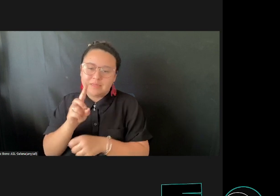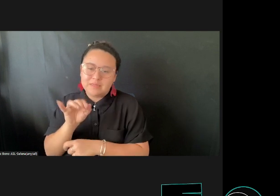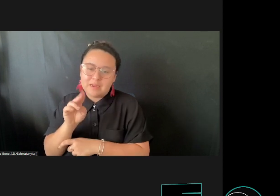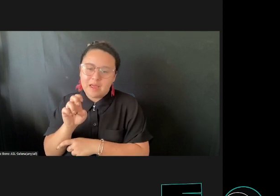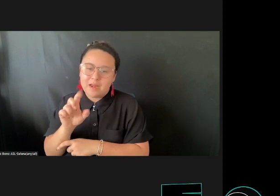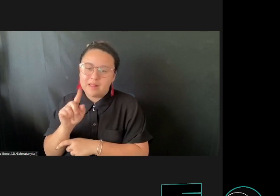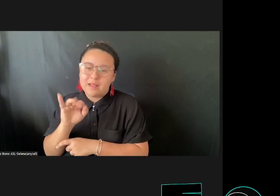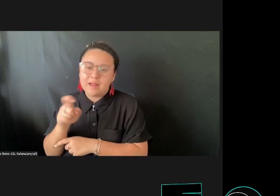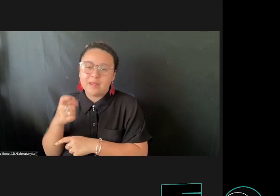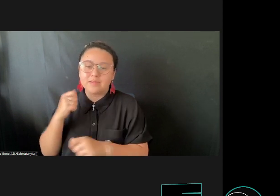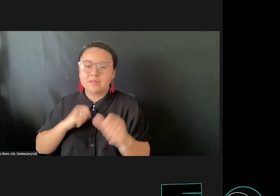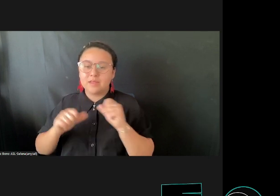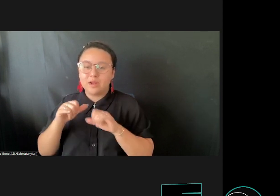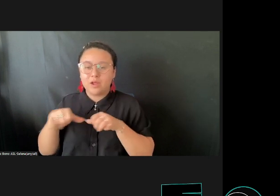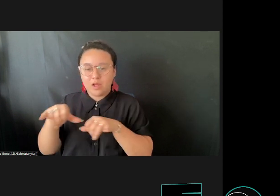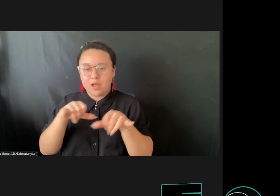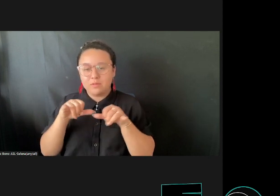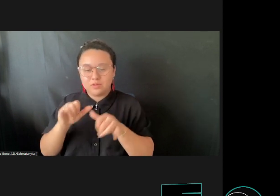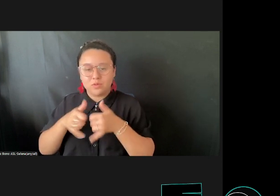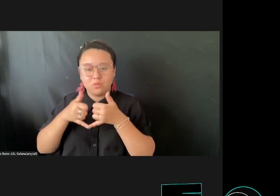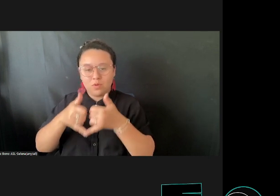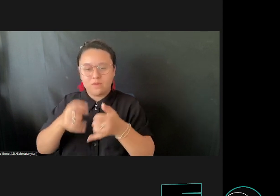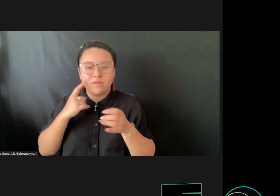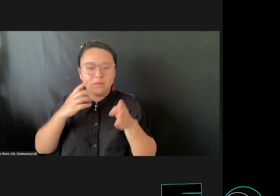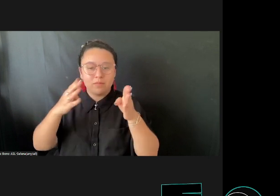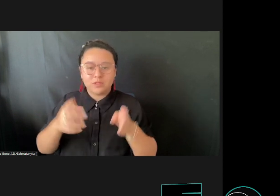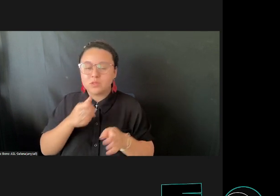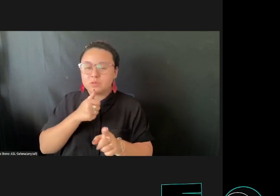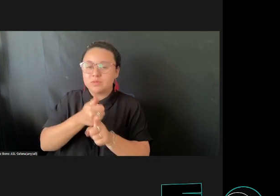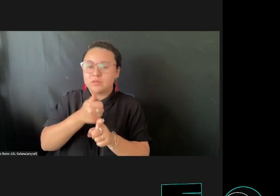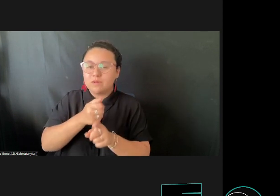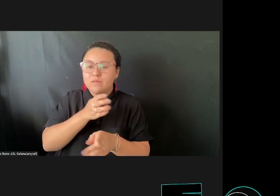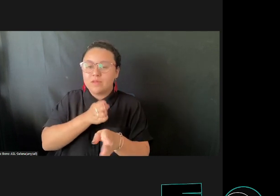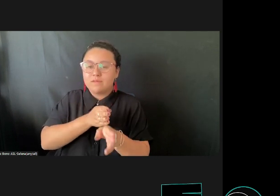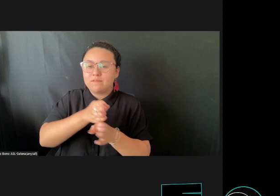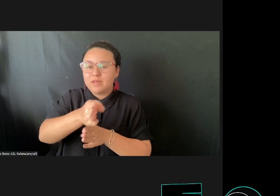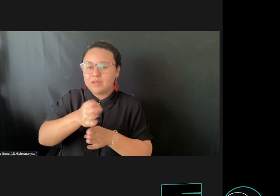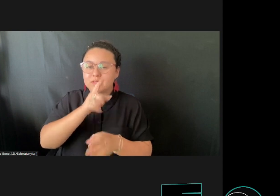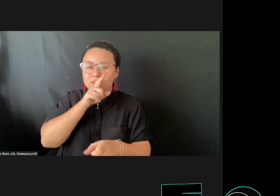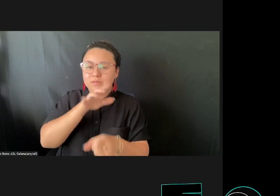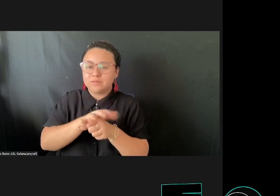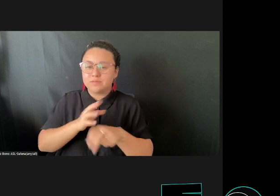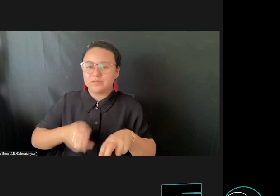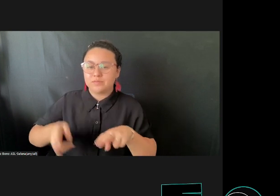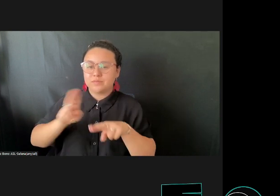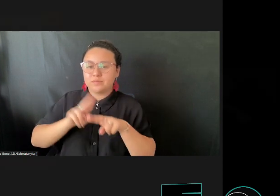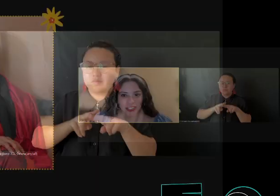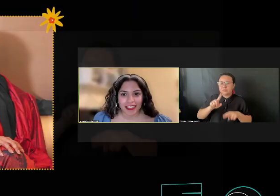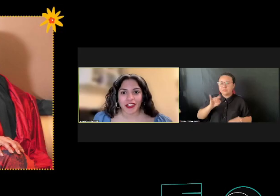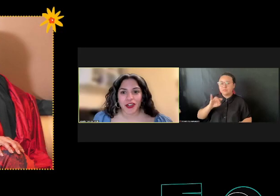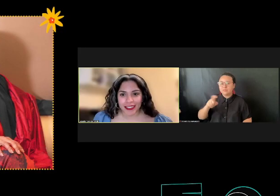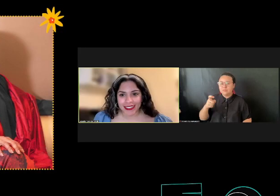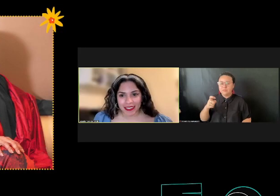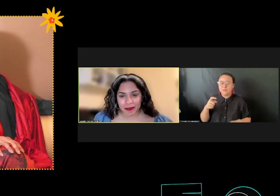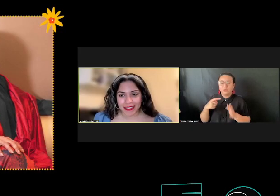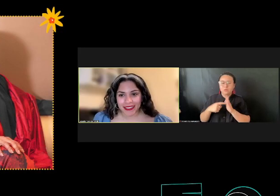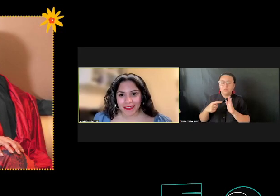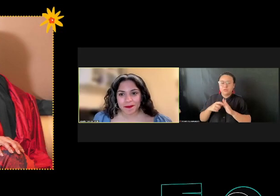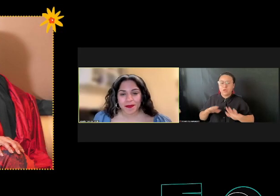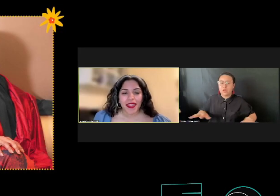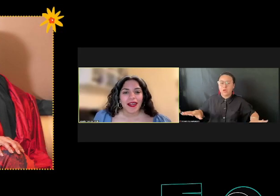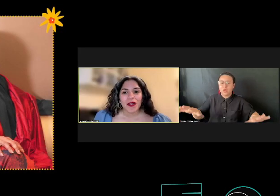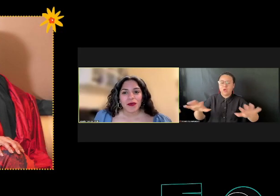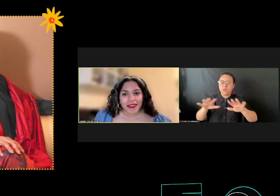award dedicated to an individual working in the theatre field who is committed to increasing Latinx representation across